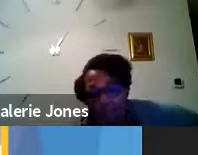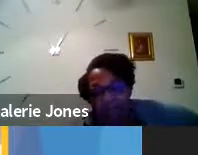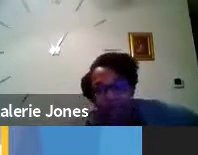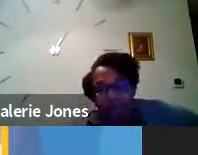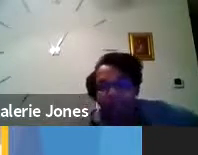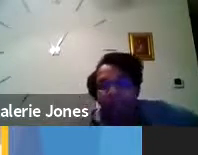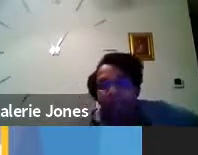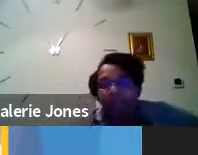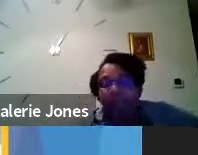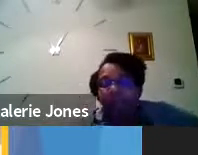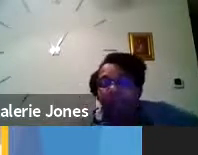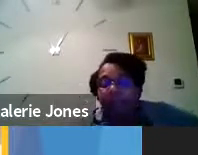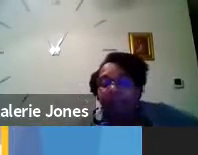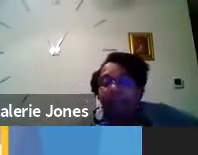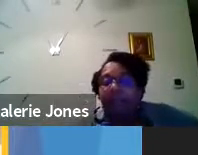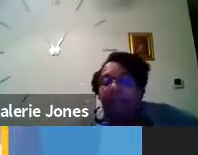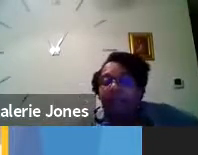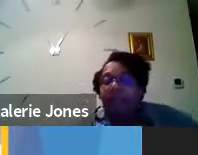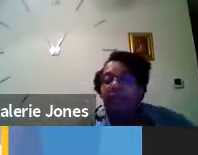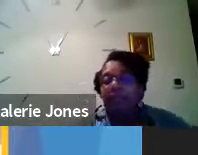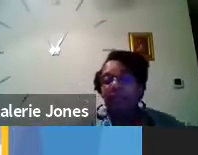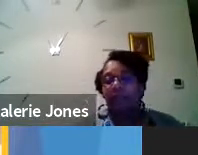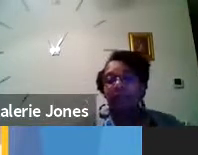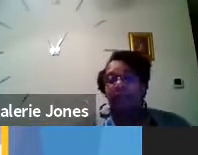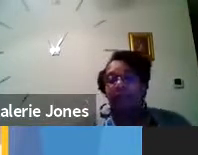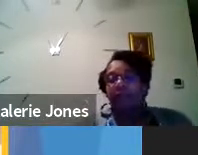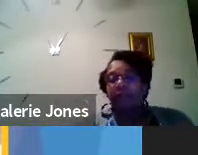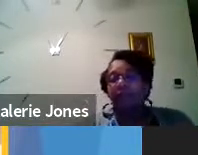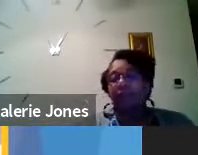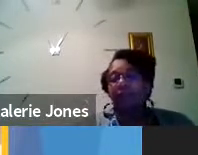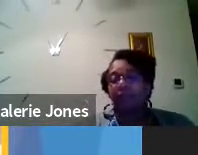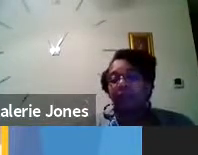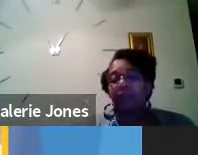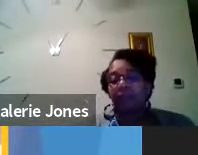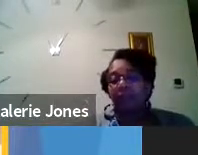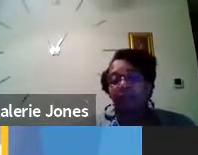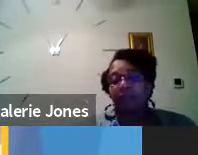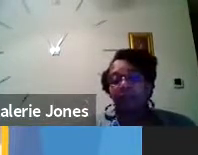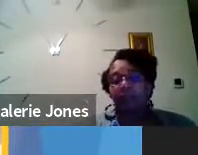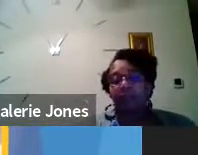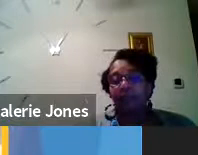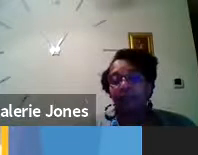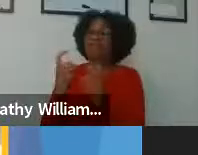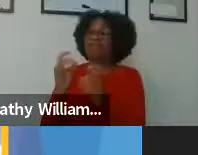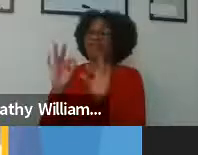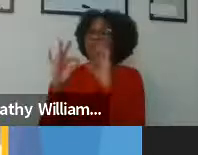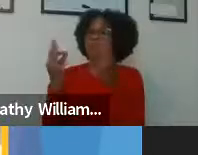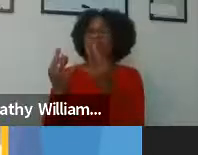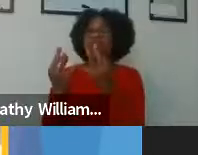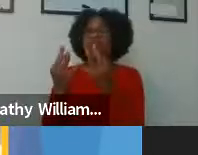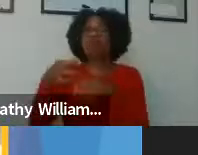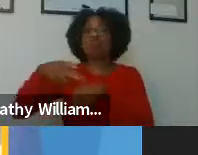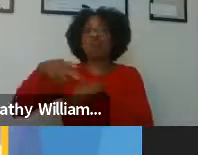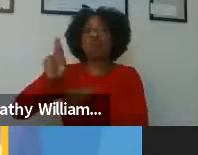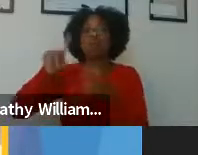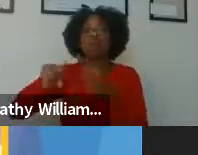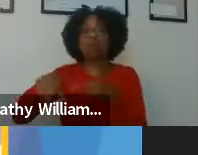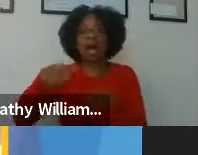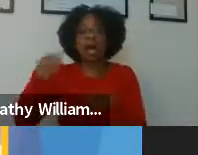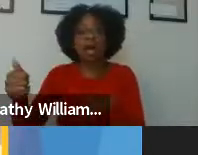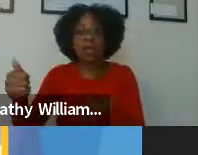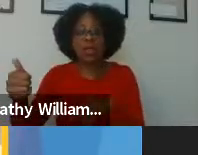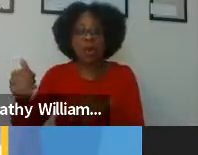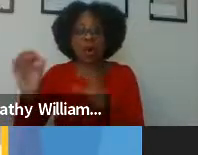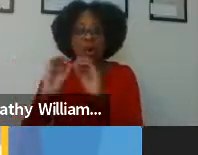rights. When we are unable to assist directly, dLCV also provides families with referrals to other organizations that may be